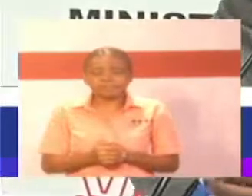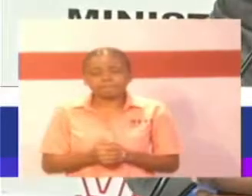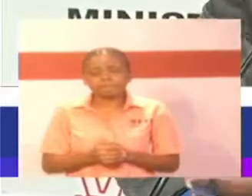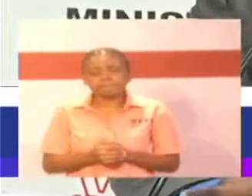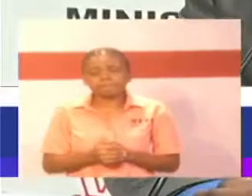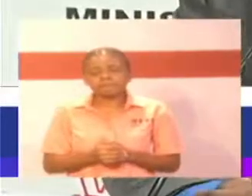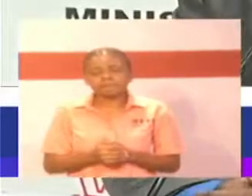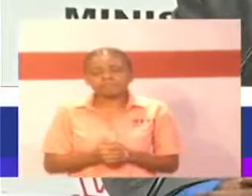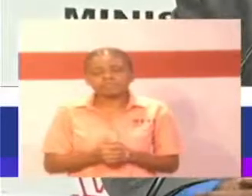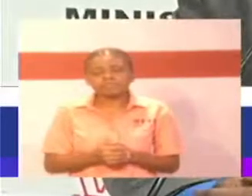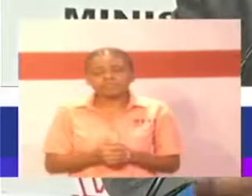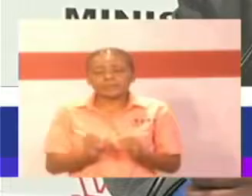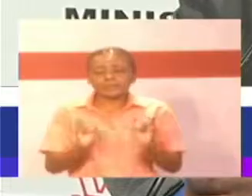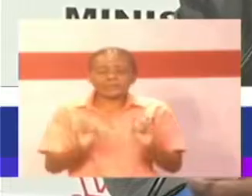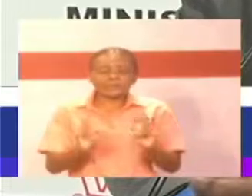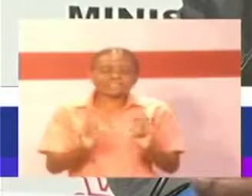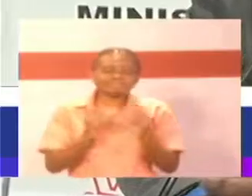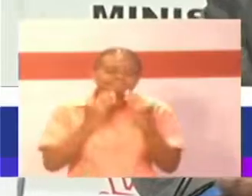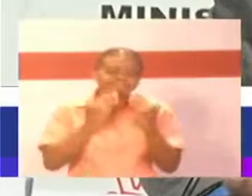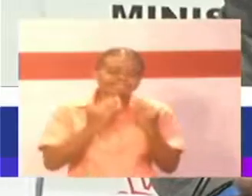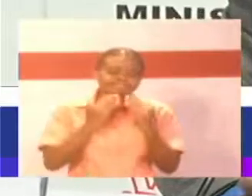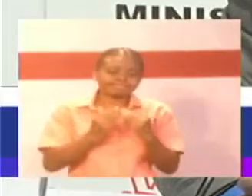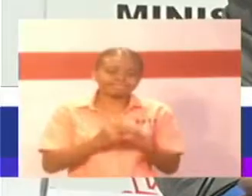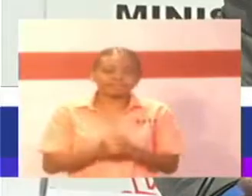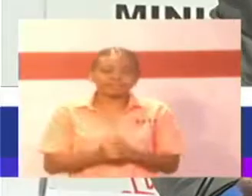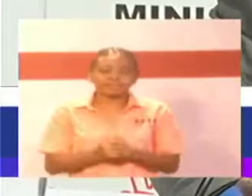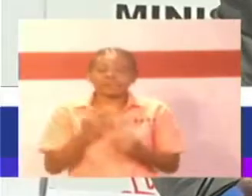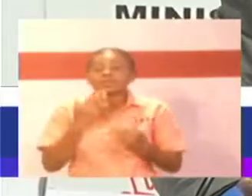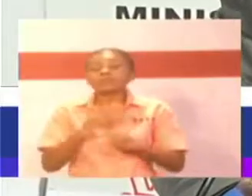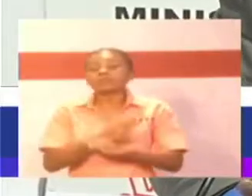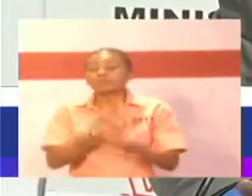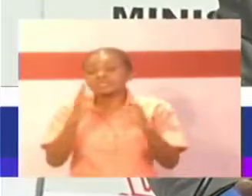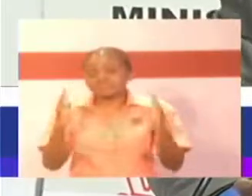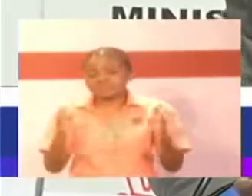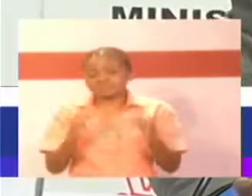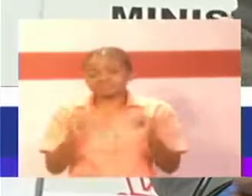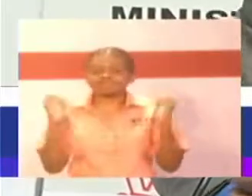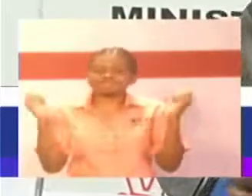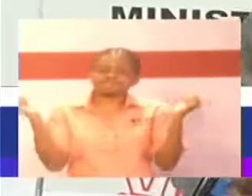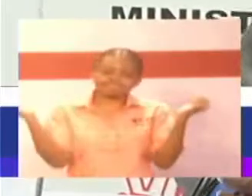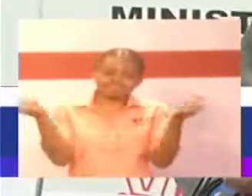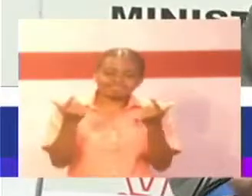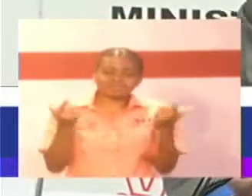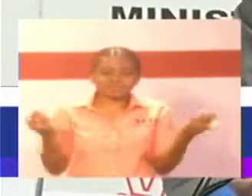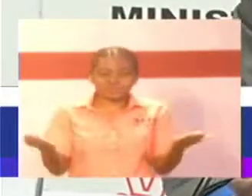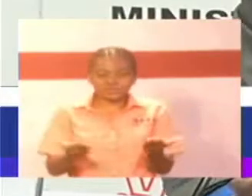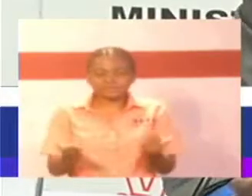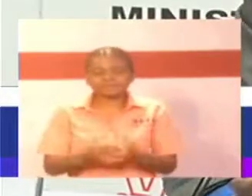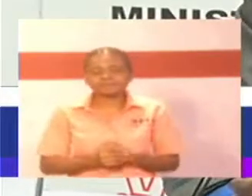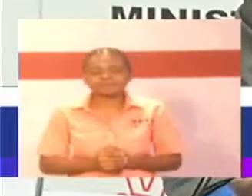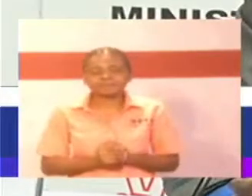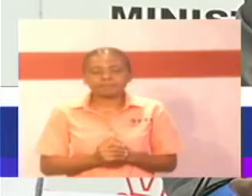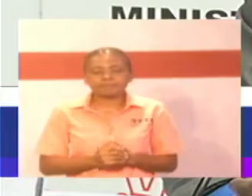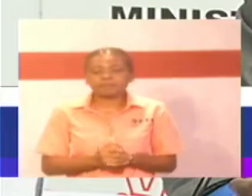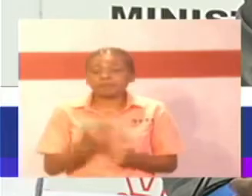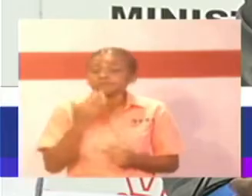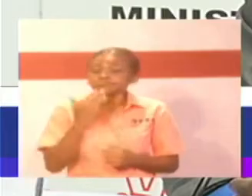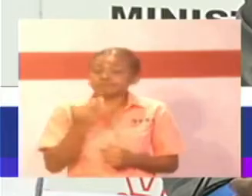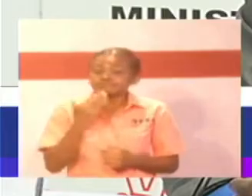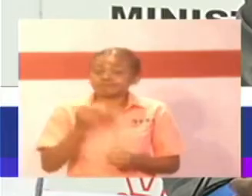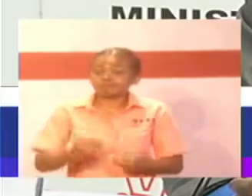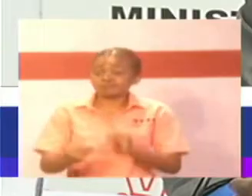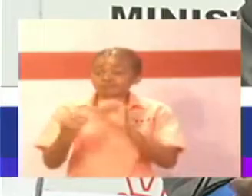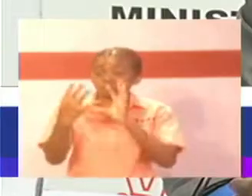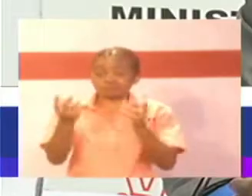Hines. Okay, thank you, Mr. Alexander. Good morning to my colleagues, Dr. Richards and Dr. Best. Good morning to members of the media, members of the